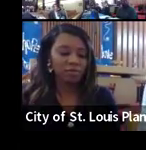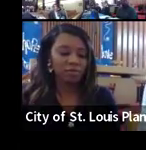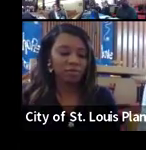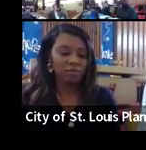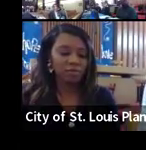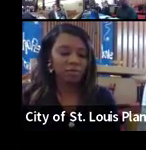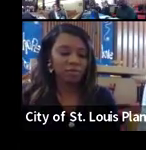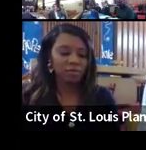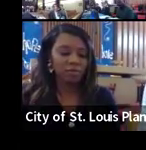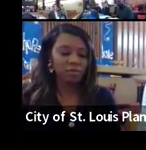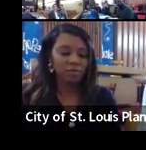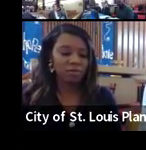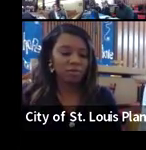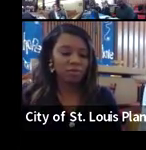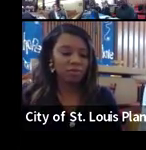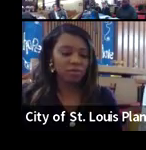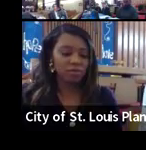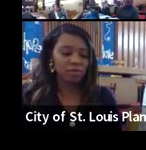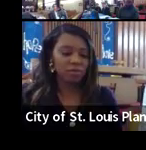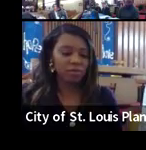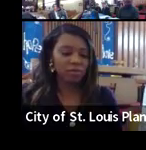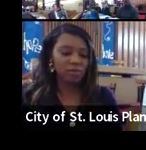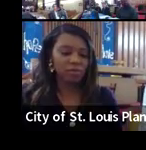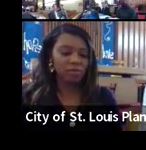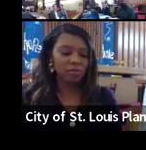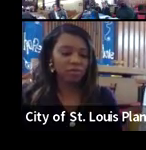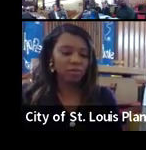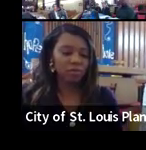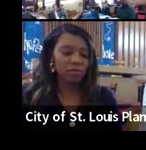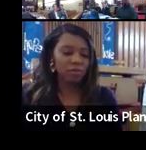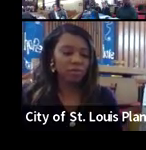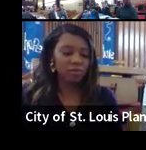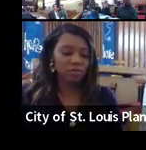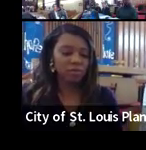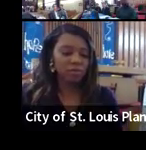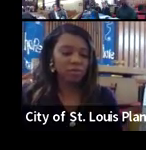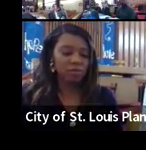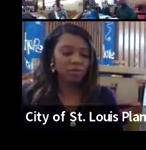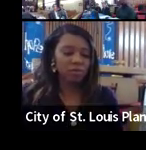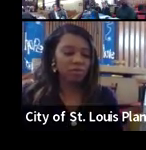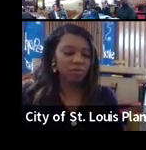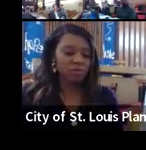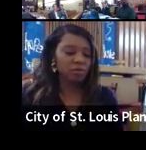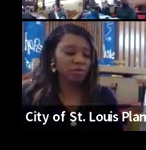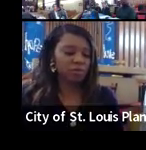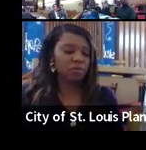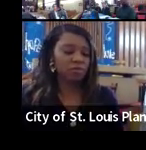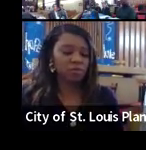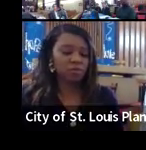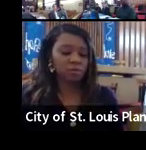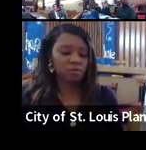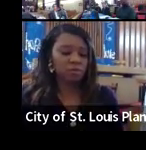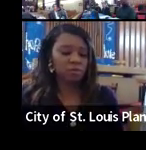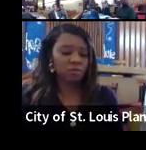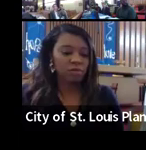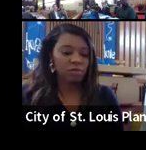keenly interested in. We've recently adopted the strategic land use plan in the city, the transportation mobility